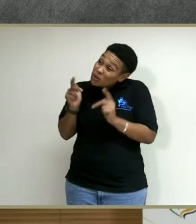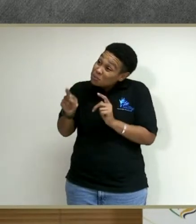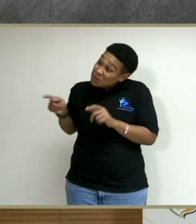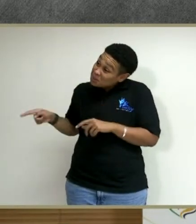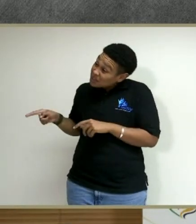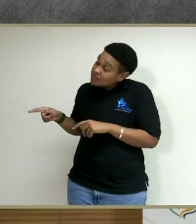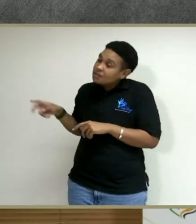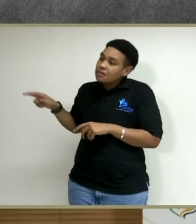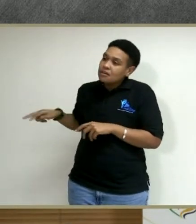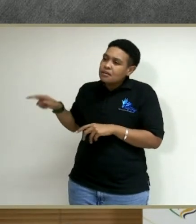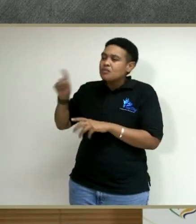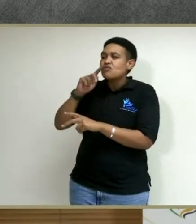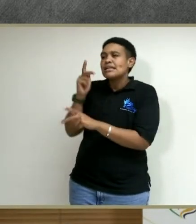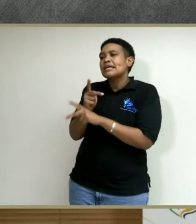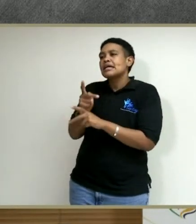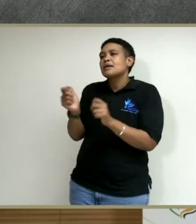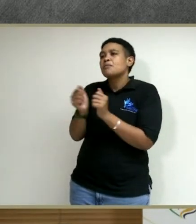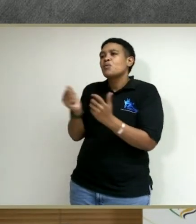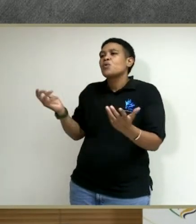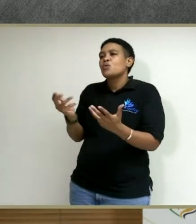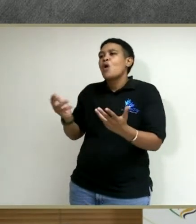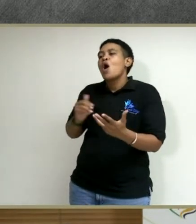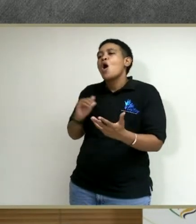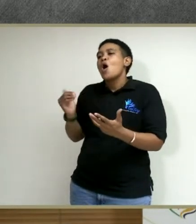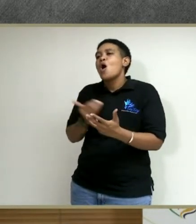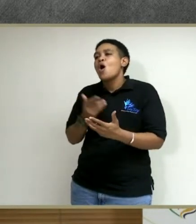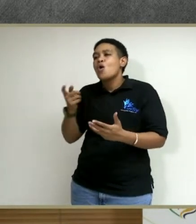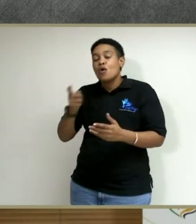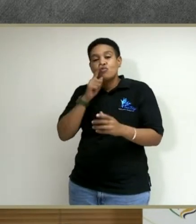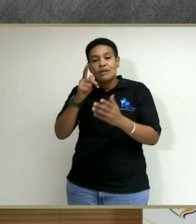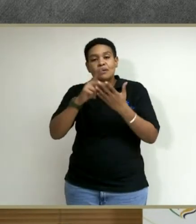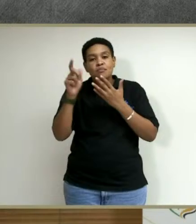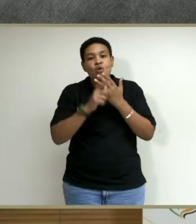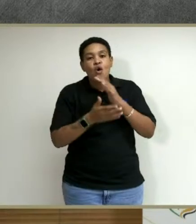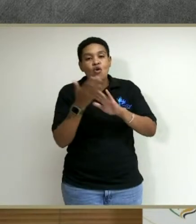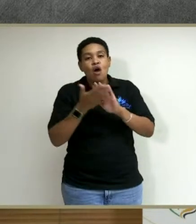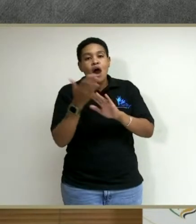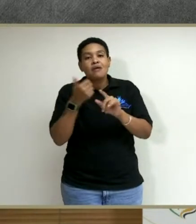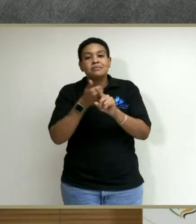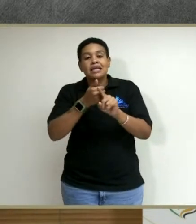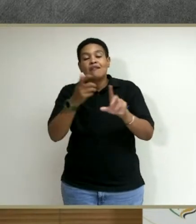indeed in keeping with our program to